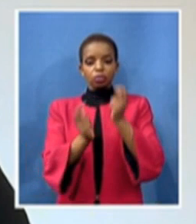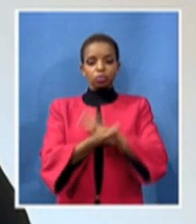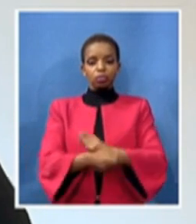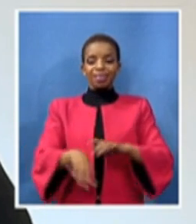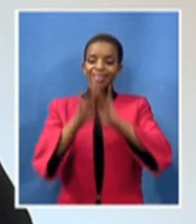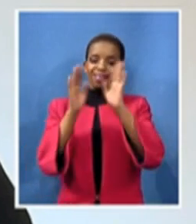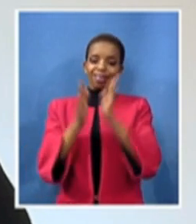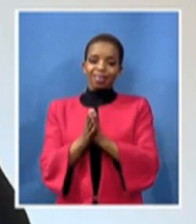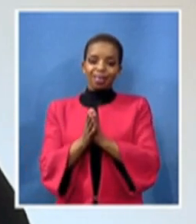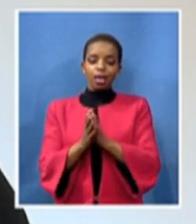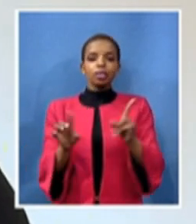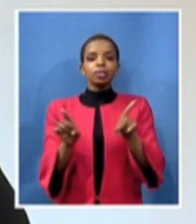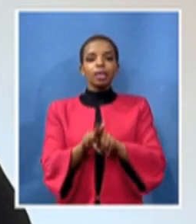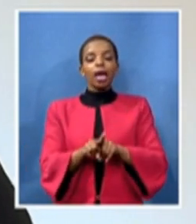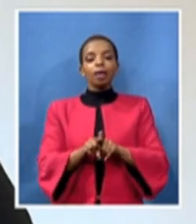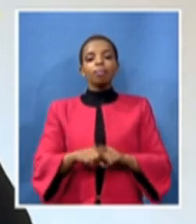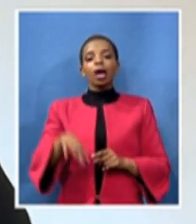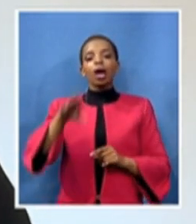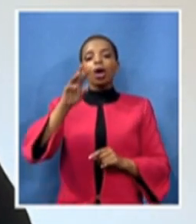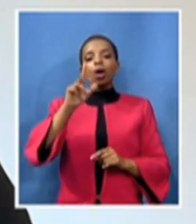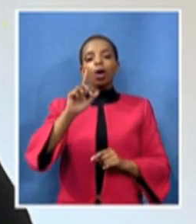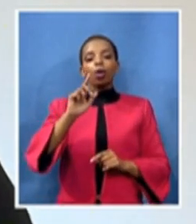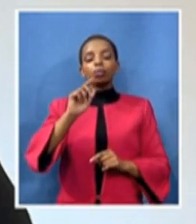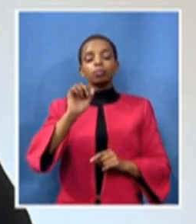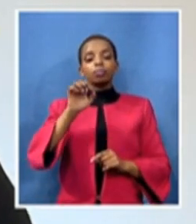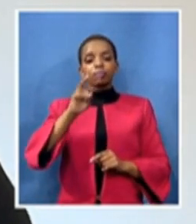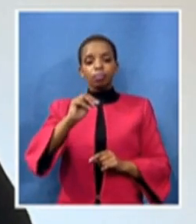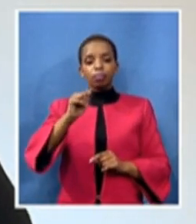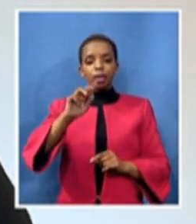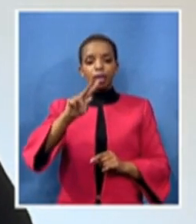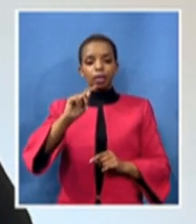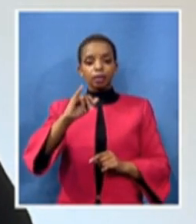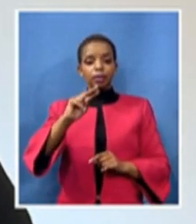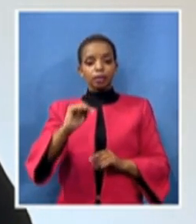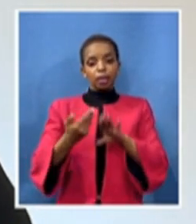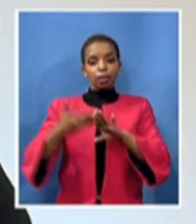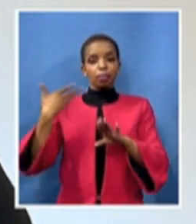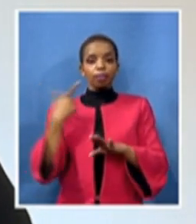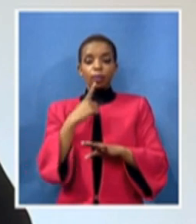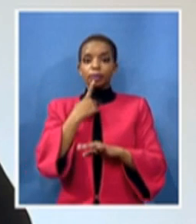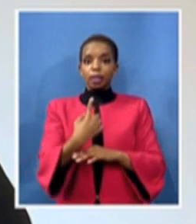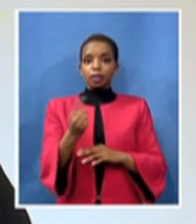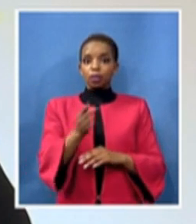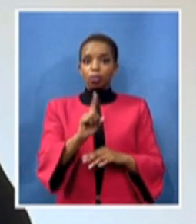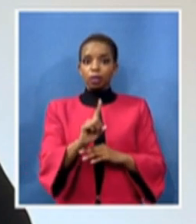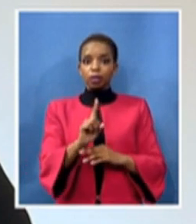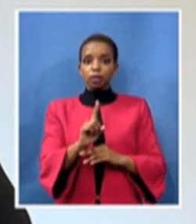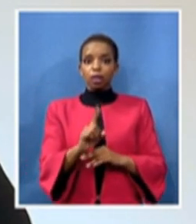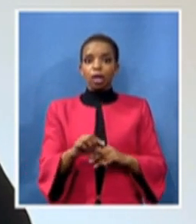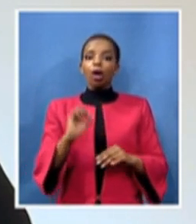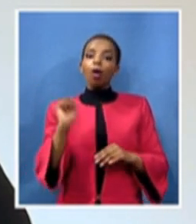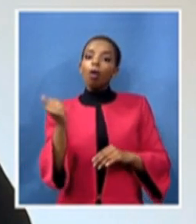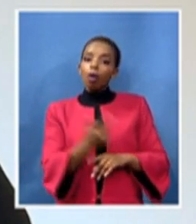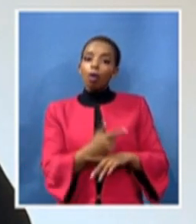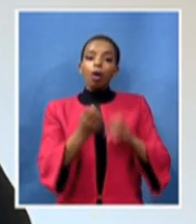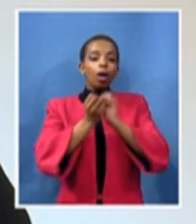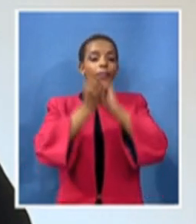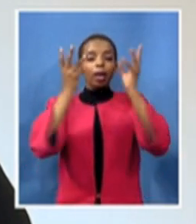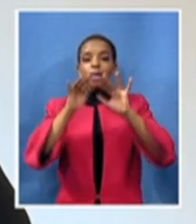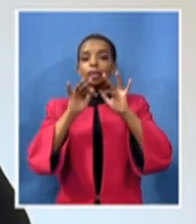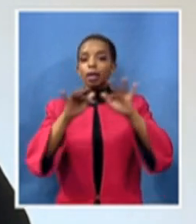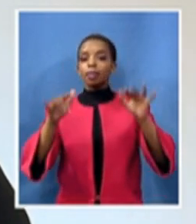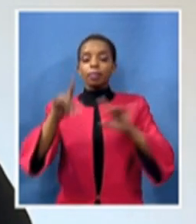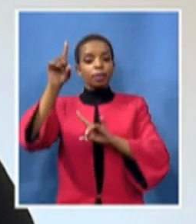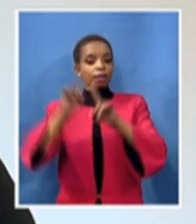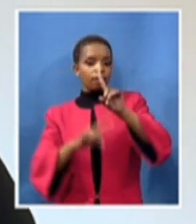one of the greatest liabilities of history is that all too many people fail to remain awake through great periods of